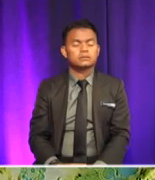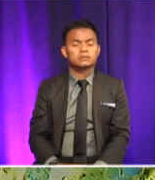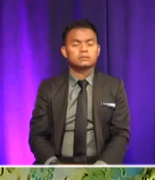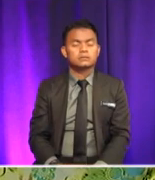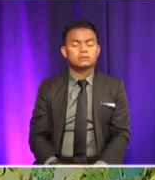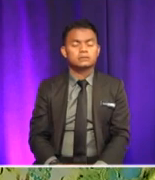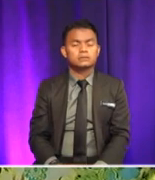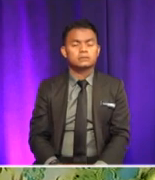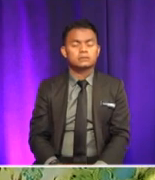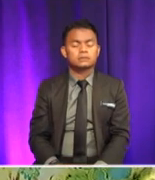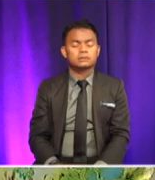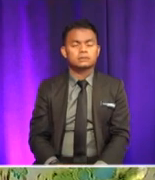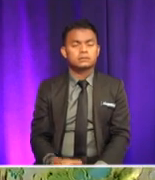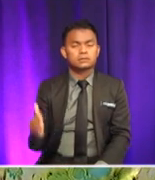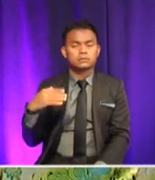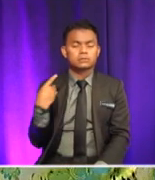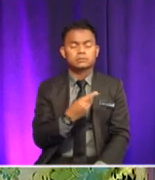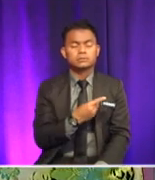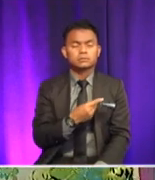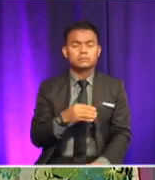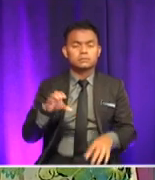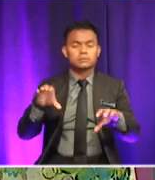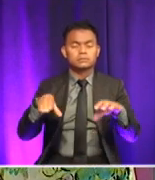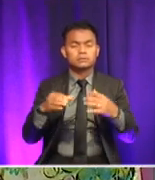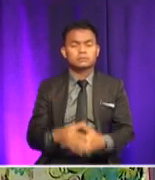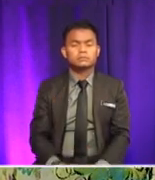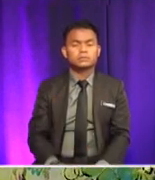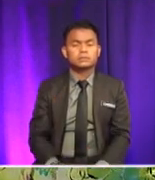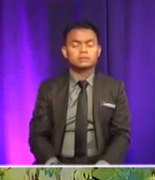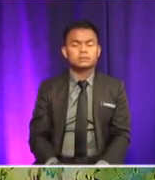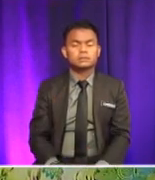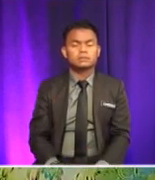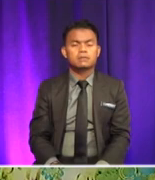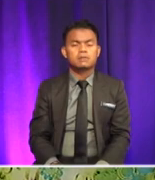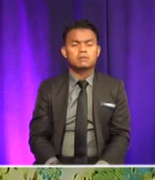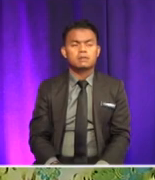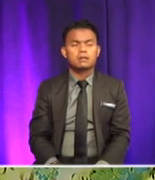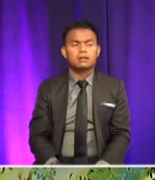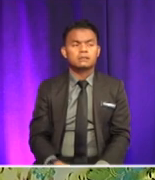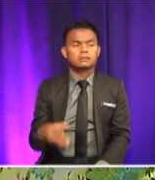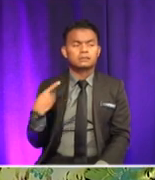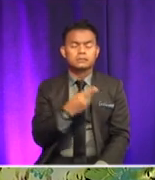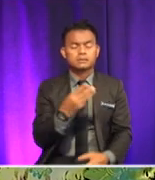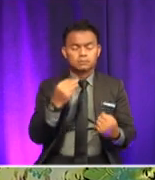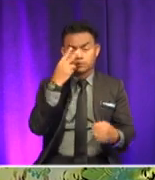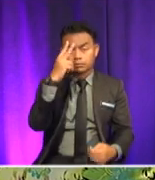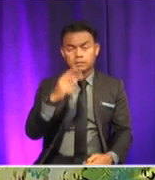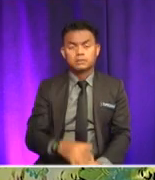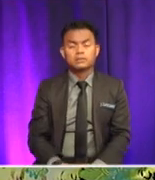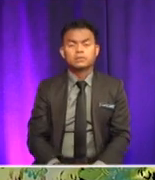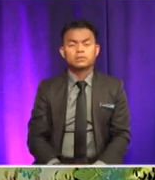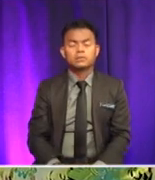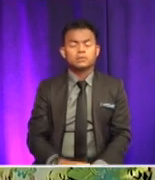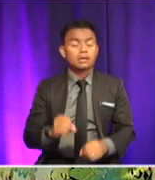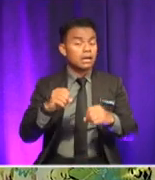It's okay, relax. Because technically this is the technical part, right? We want to see, because remember when you say